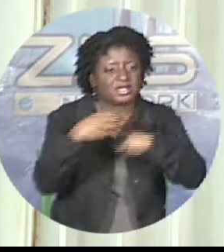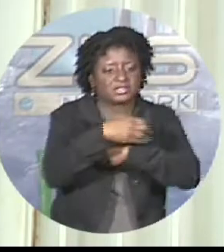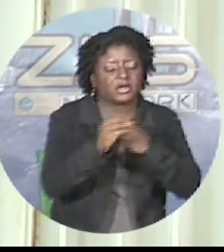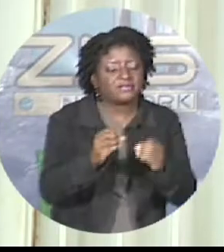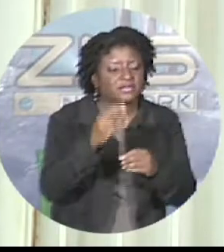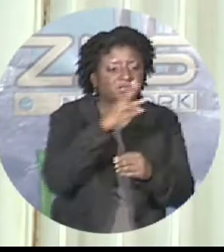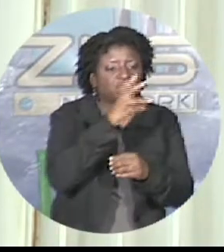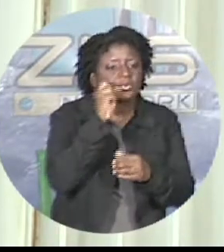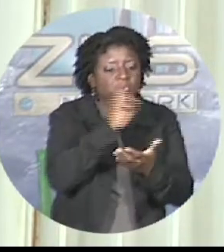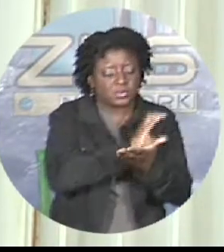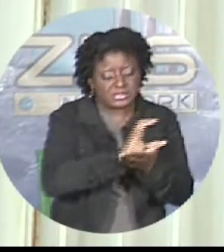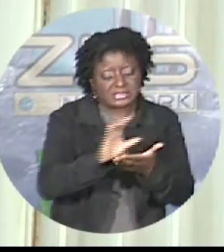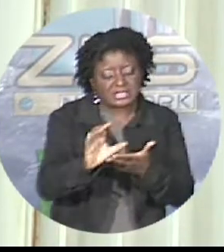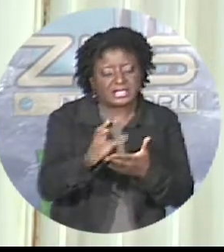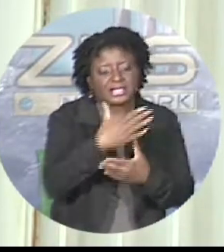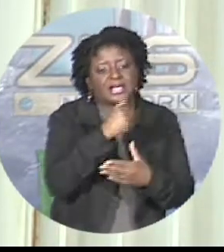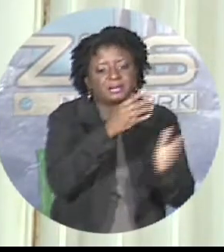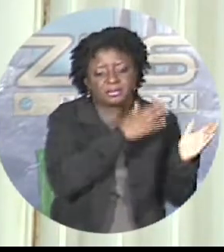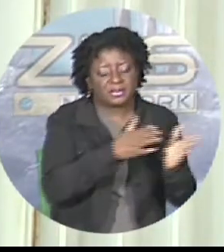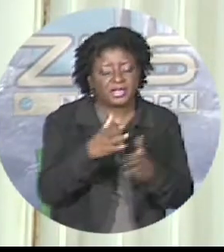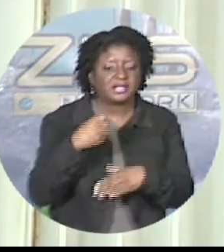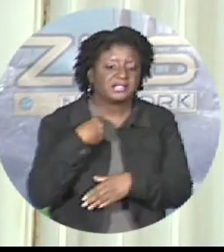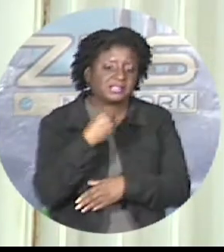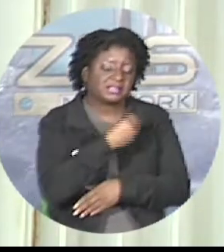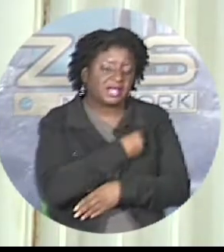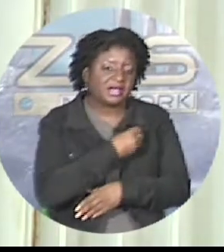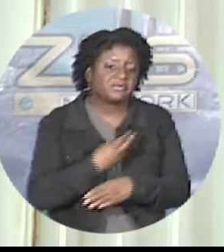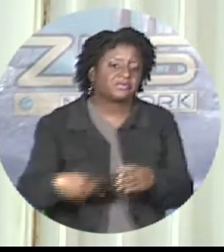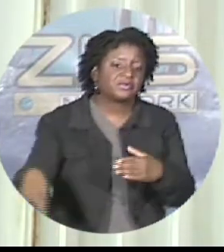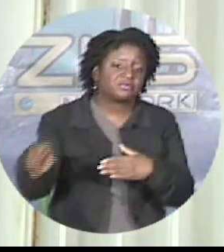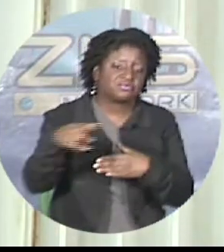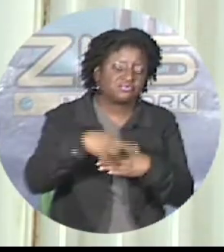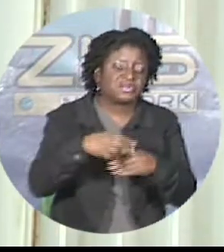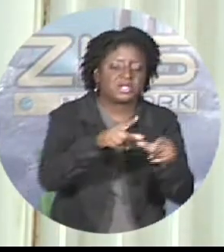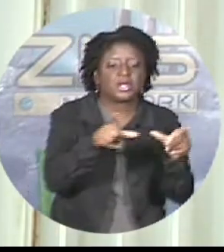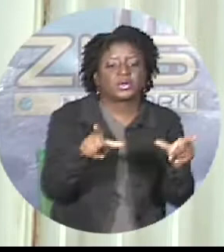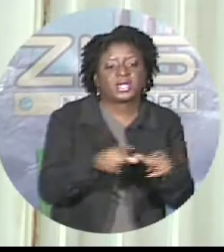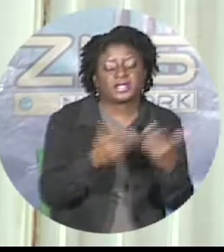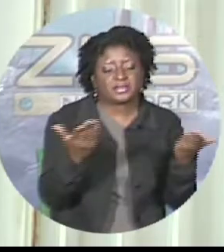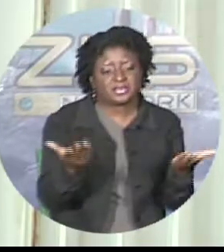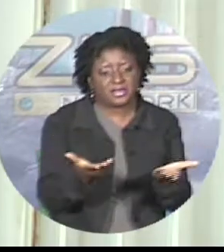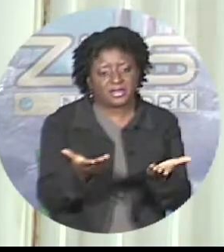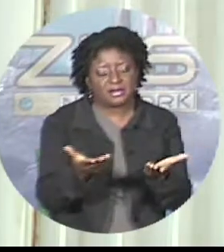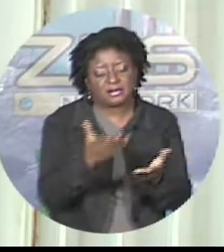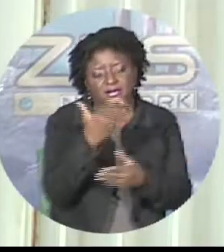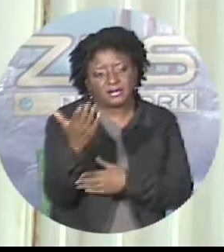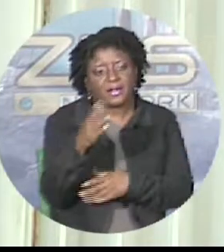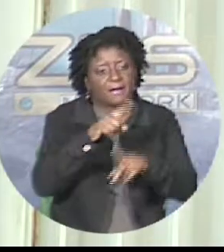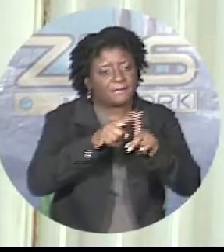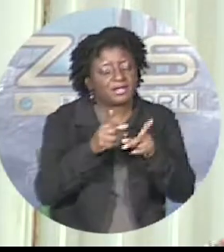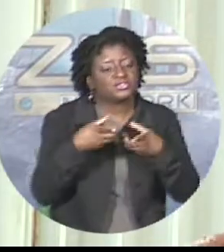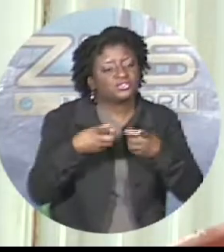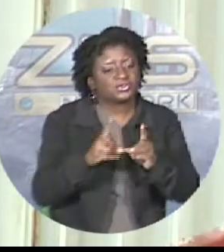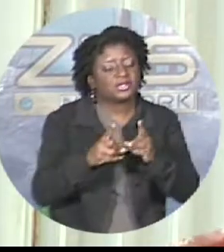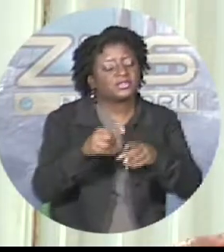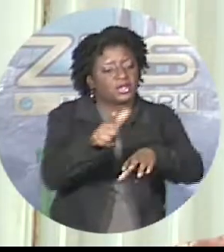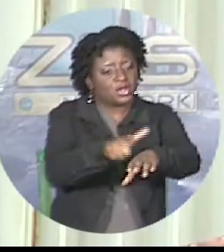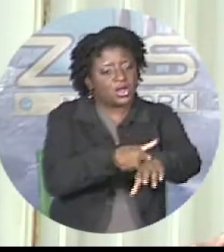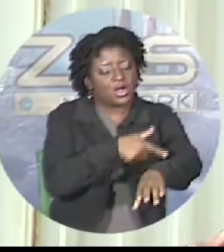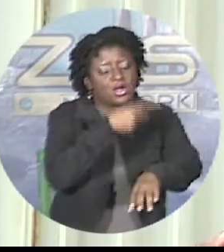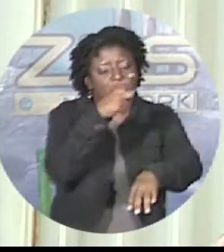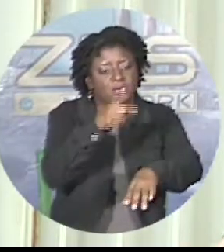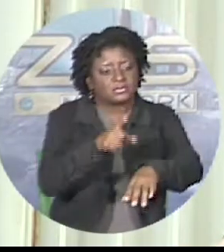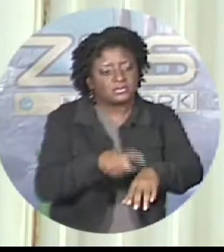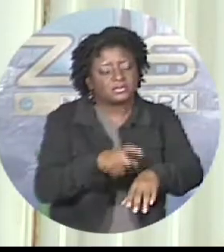prepared. The staff were relocated there, but during the prolonged periods of rain